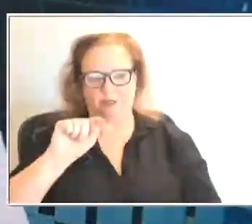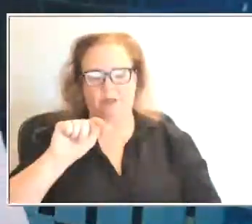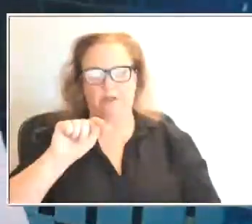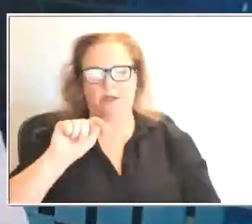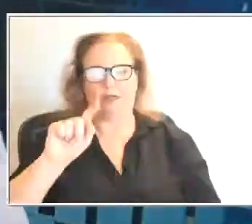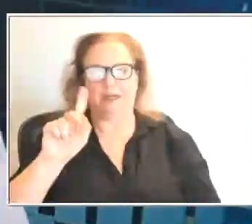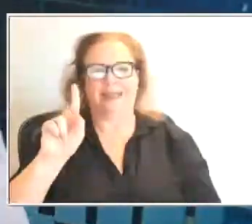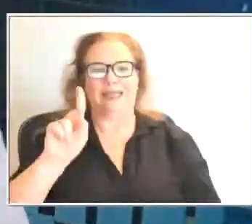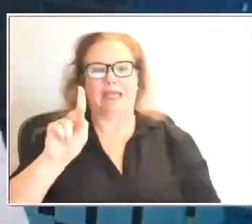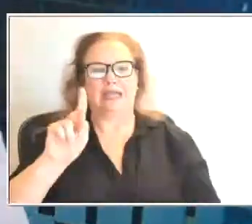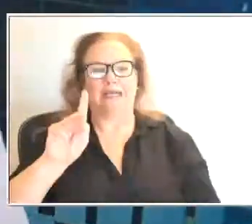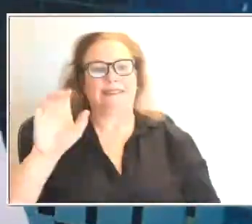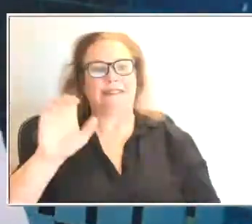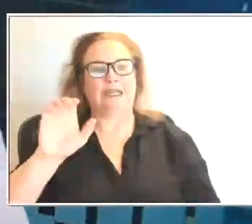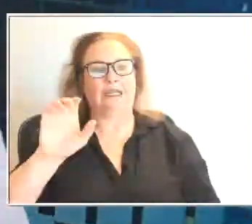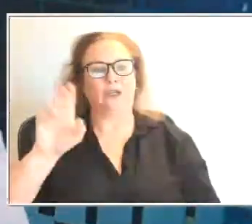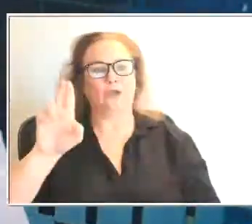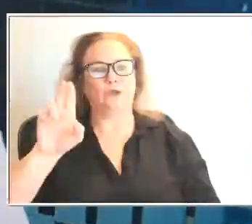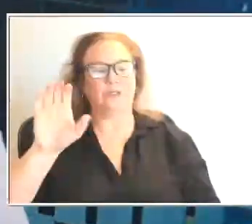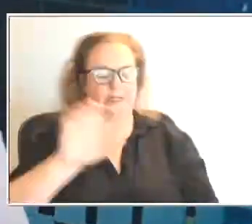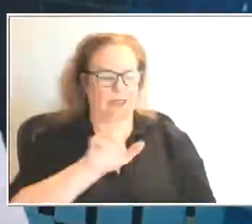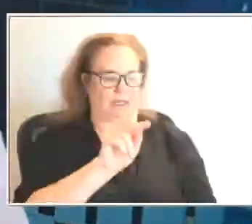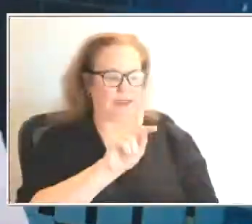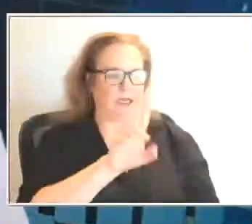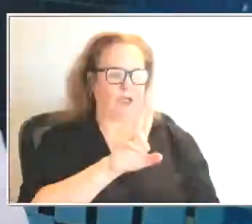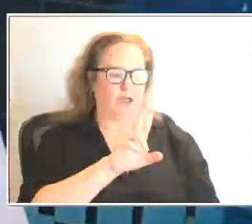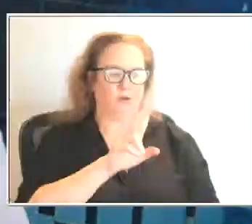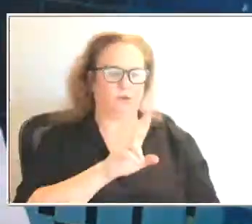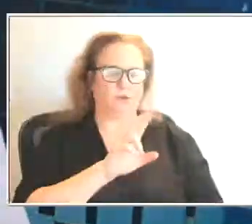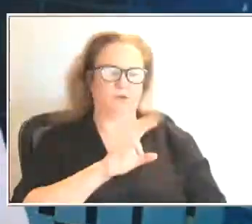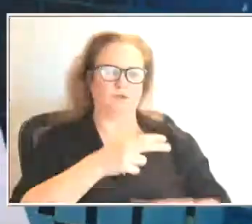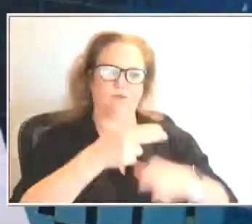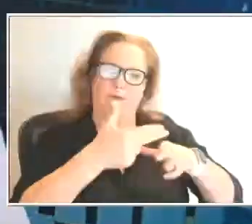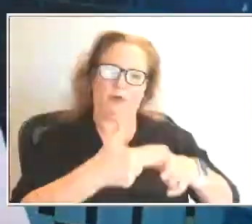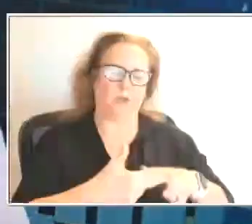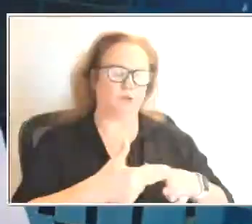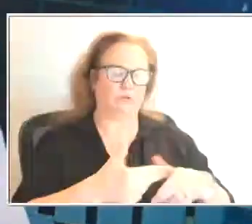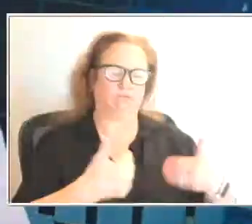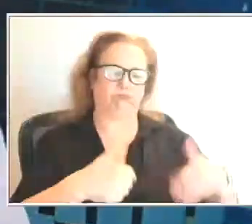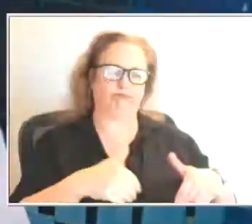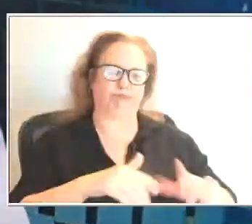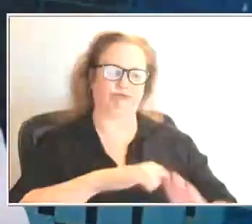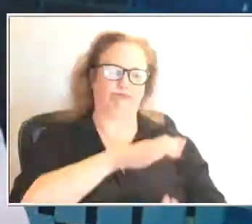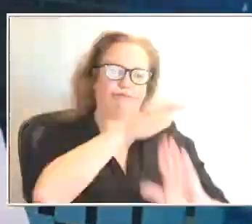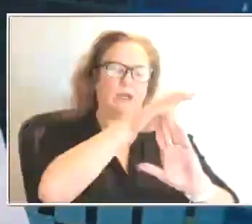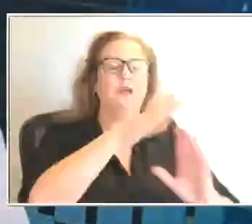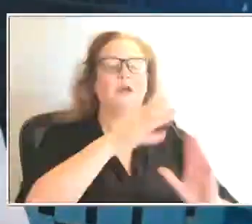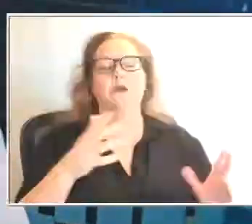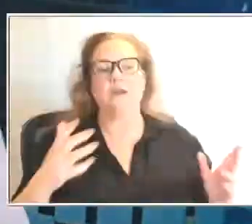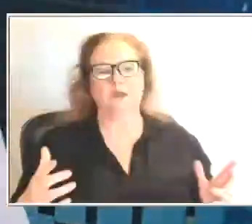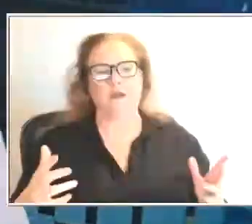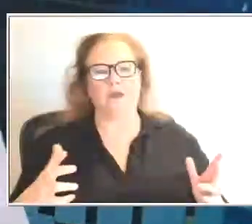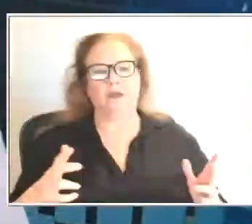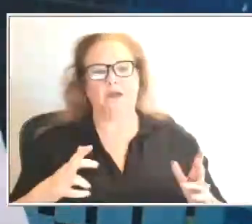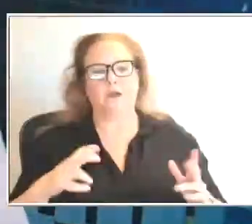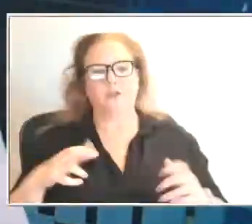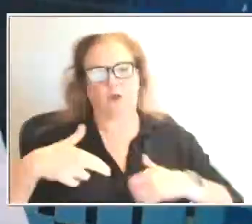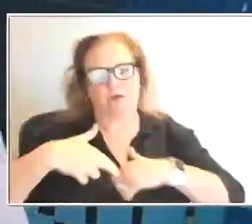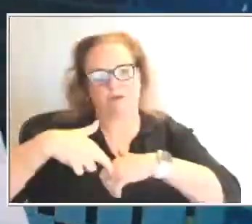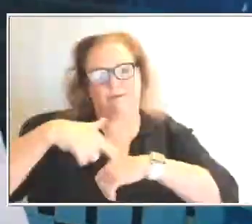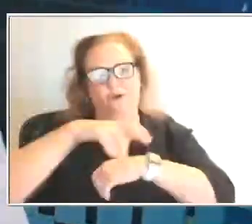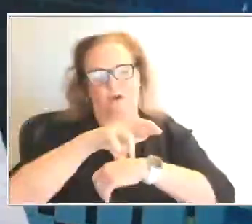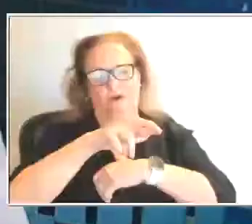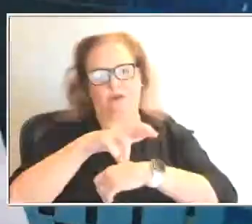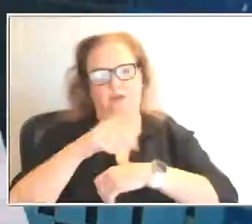KCUC. Now, KU's reputation speaks for itself. So what I did was I was referred over